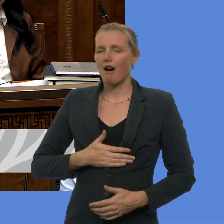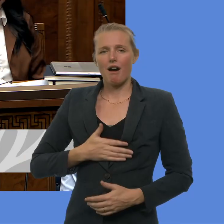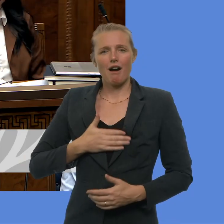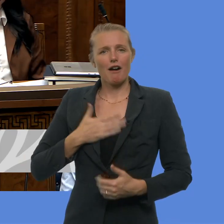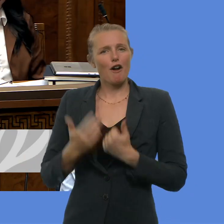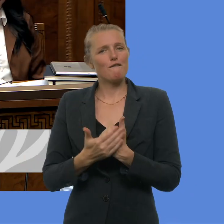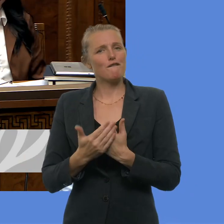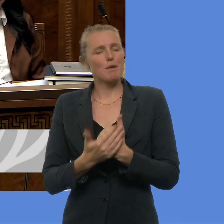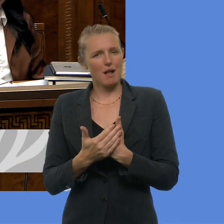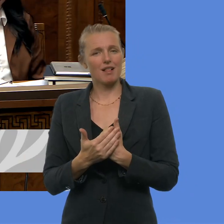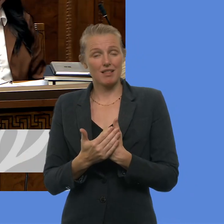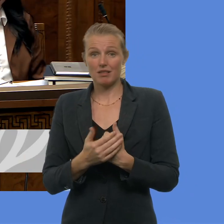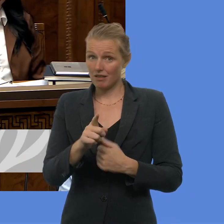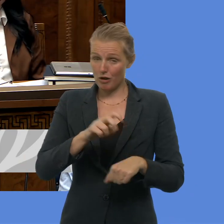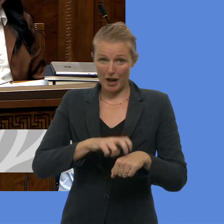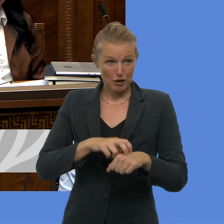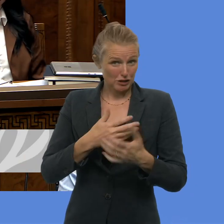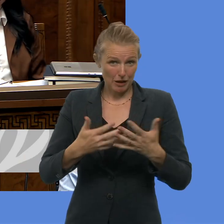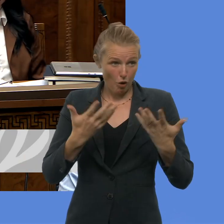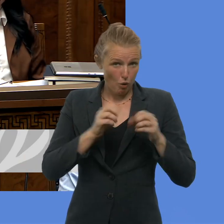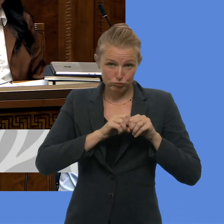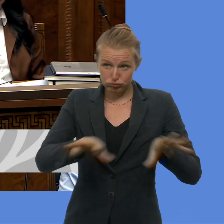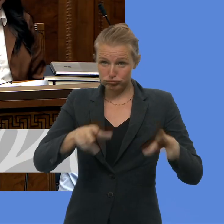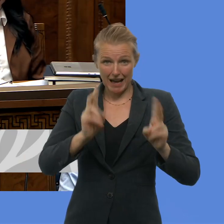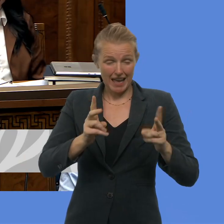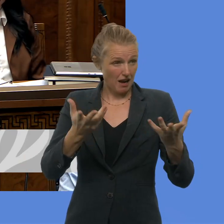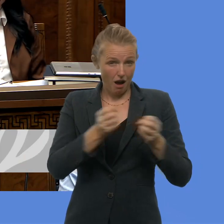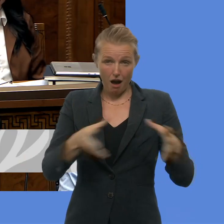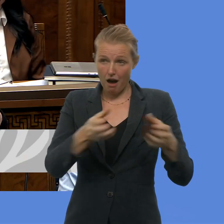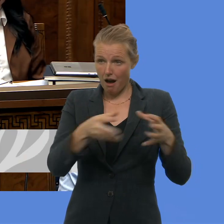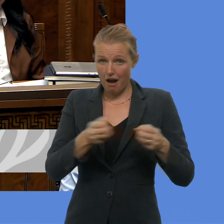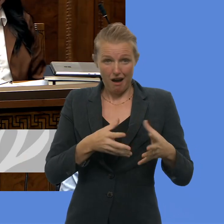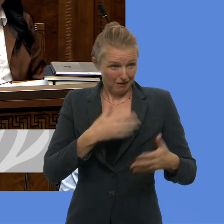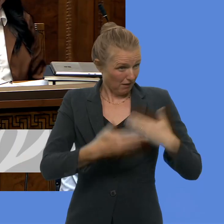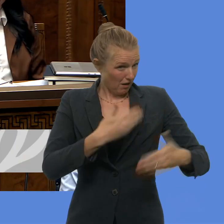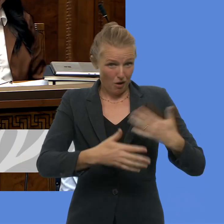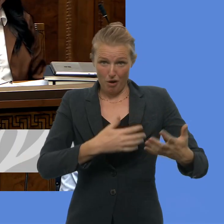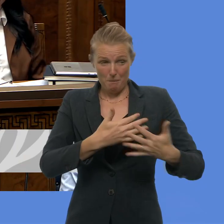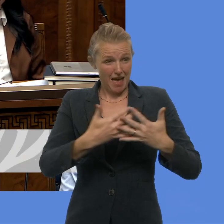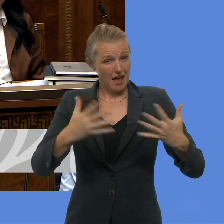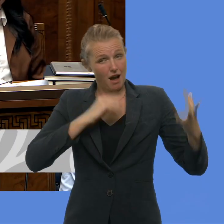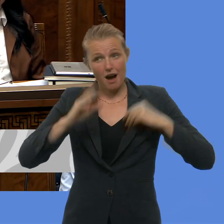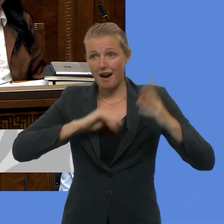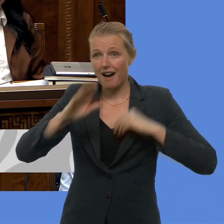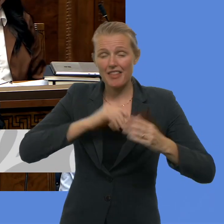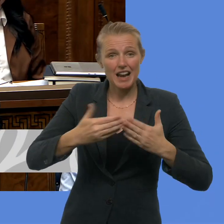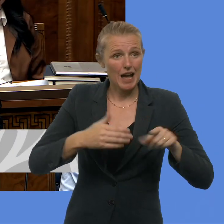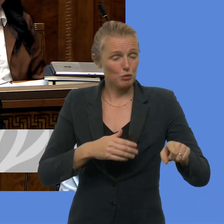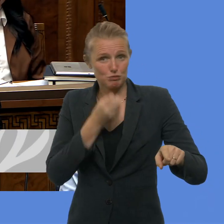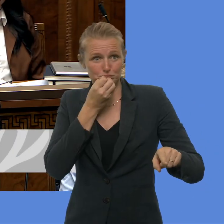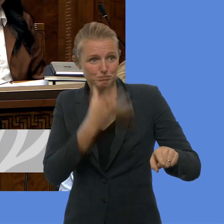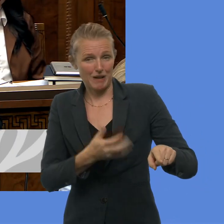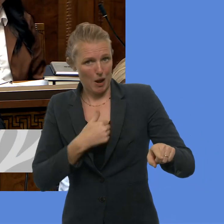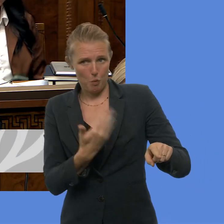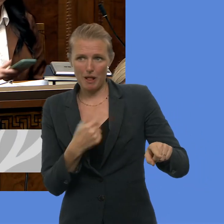the energetic revival of the Irish language is continuing at pace, and that it's something that I very much welcome